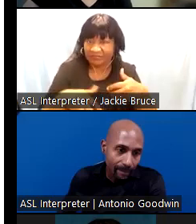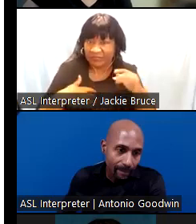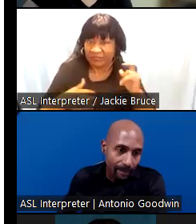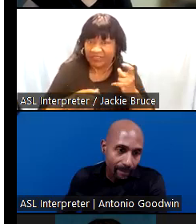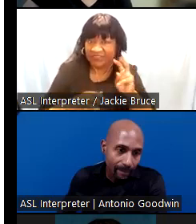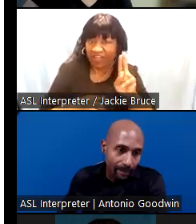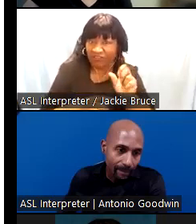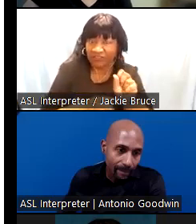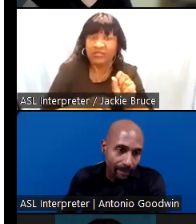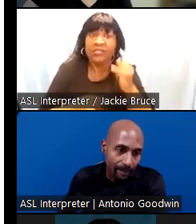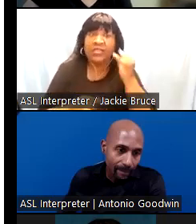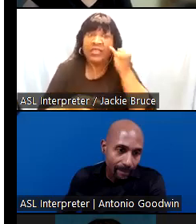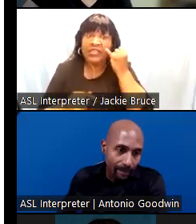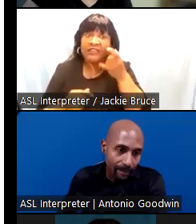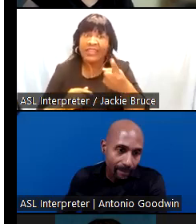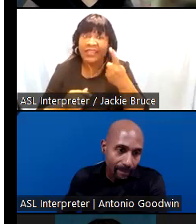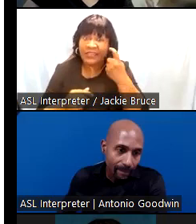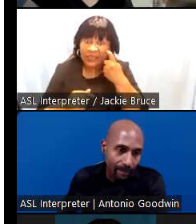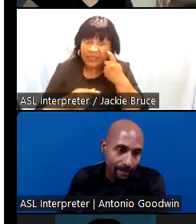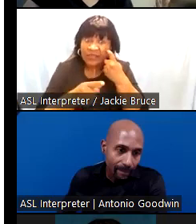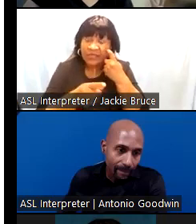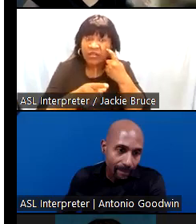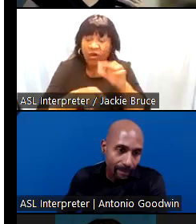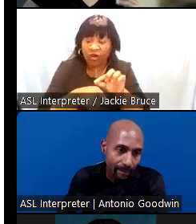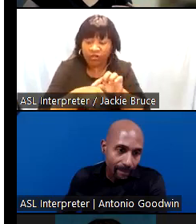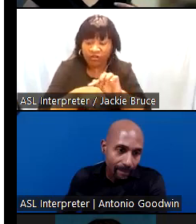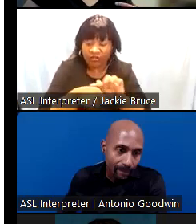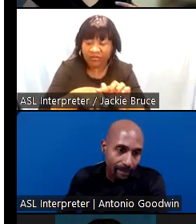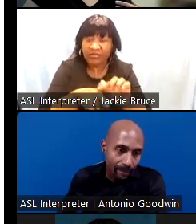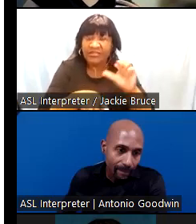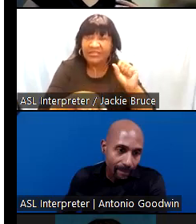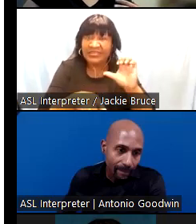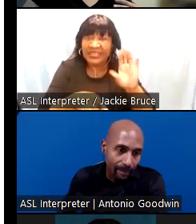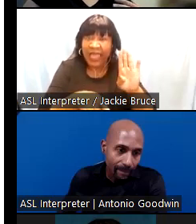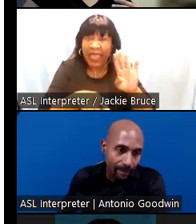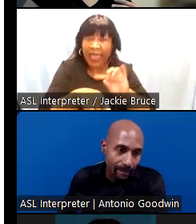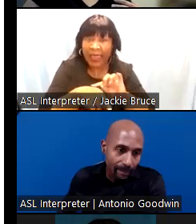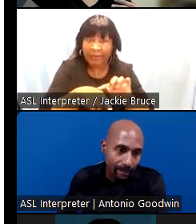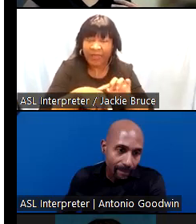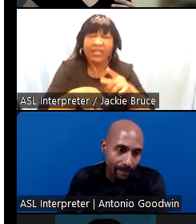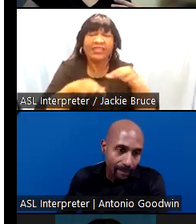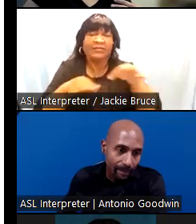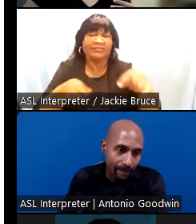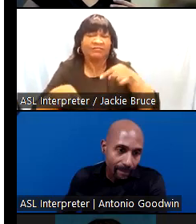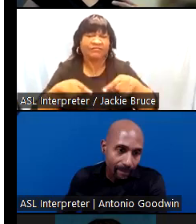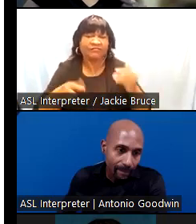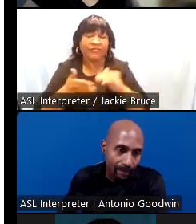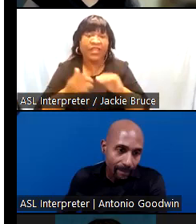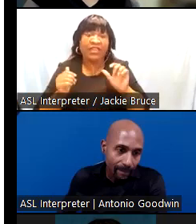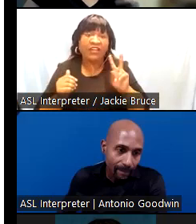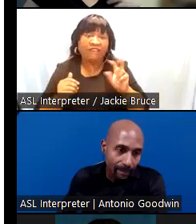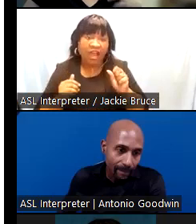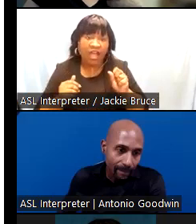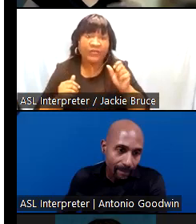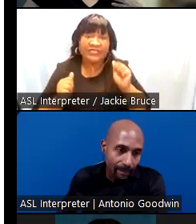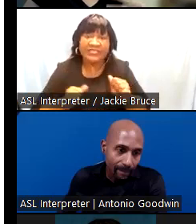And again, even if they just if they were scabbed over, I didn't explain this, but what happens is the virus can actually, like the term is